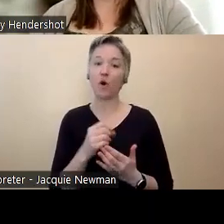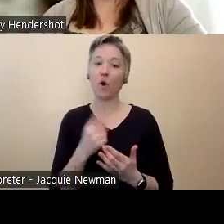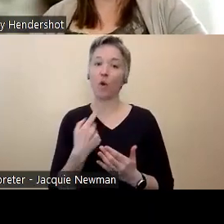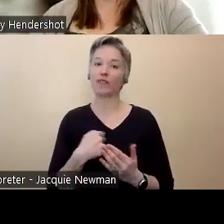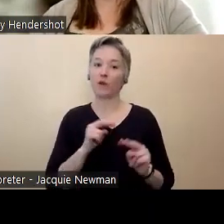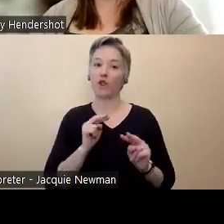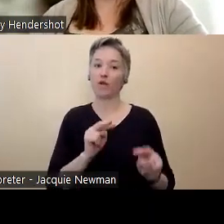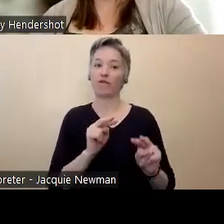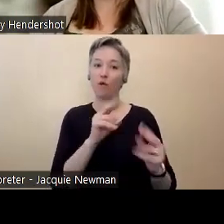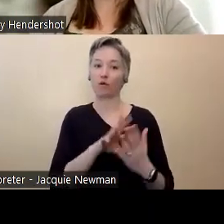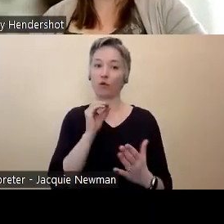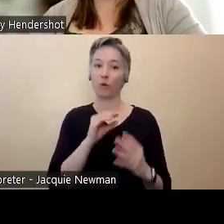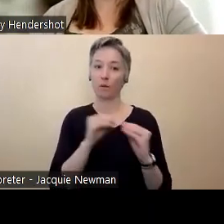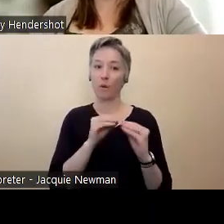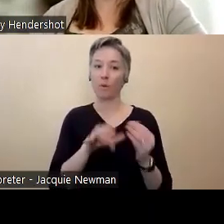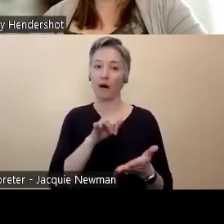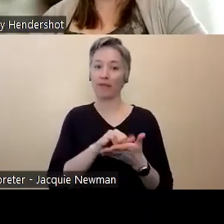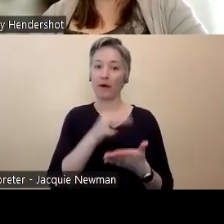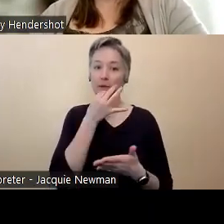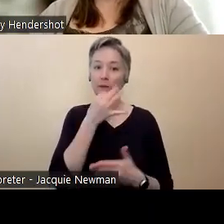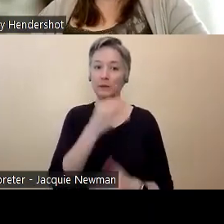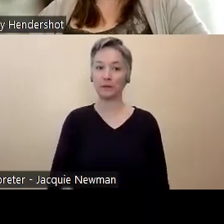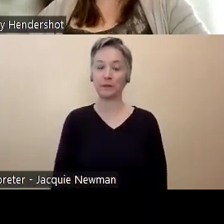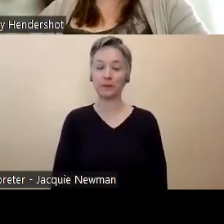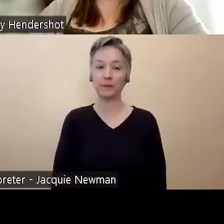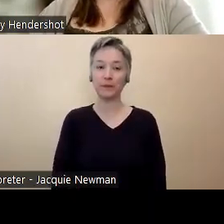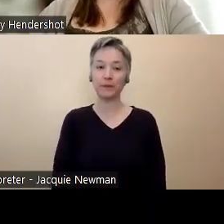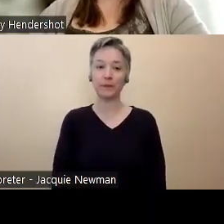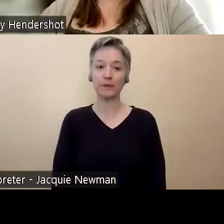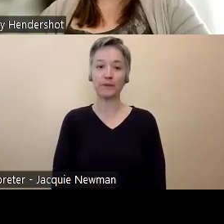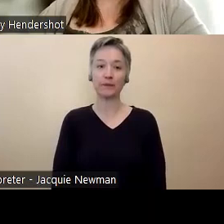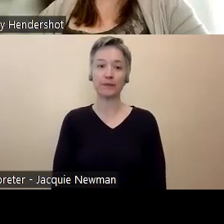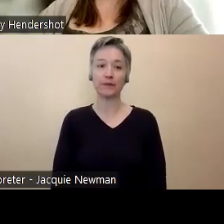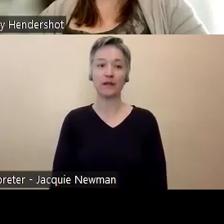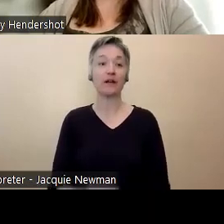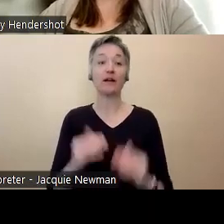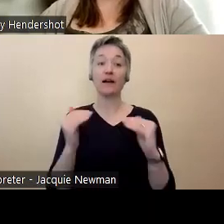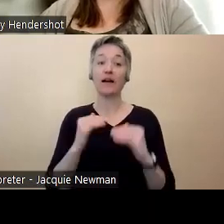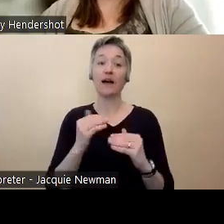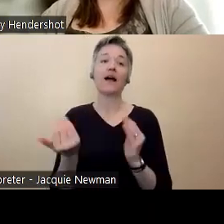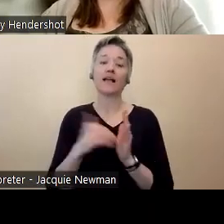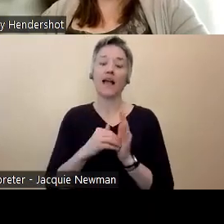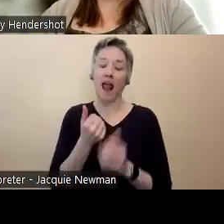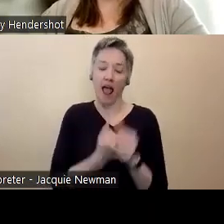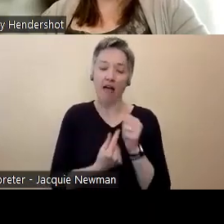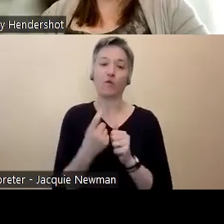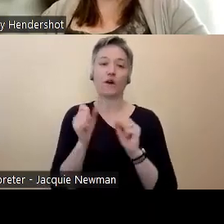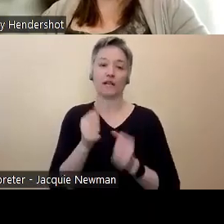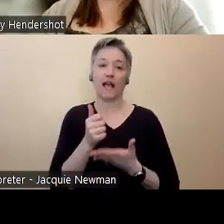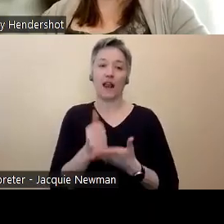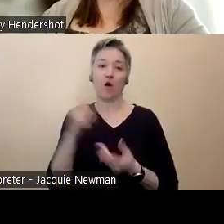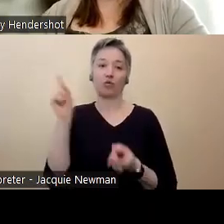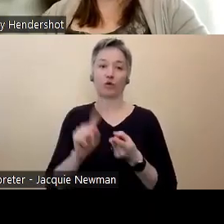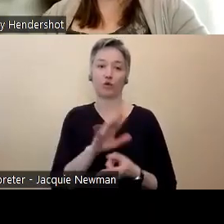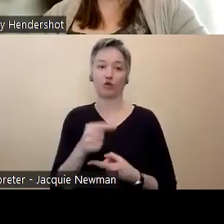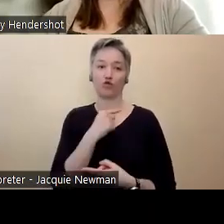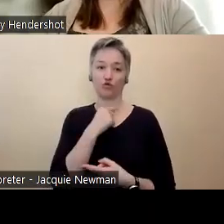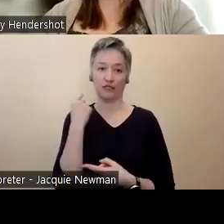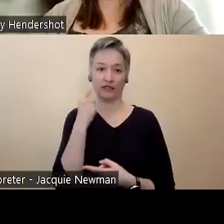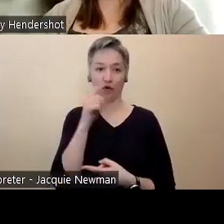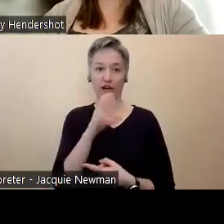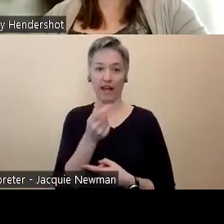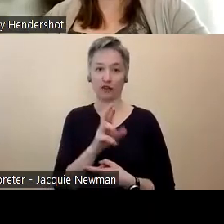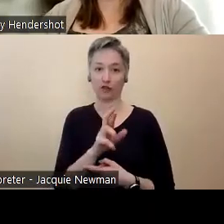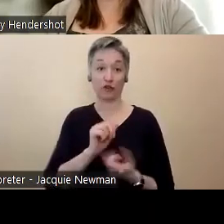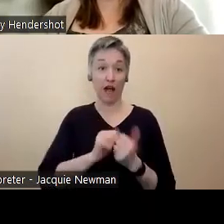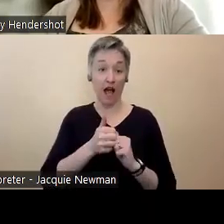to, hopefully in the nearer future. And again, everyone can reduce their risk for cancer just by living a healthy lifestyle and doing